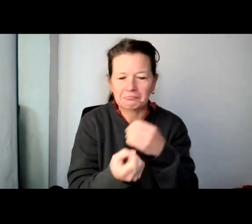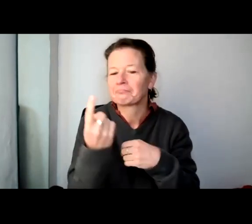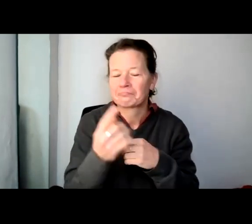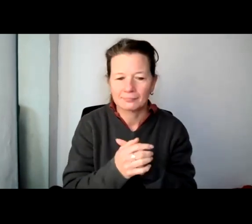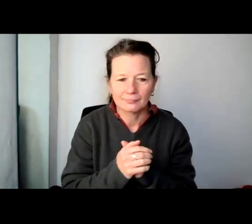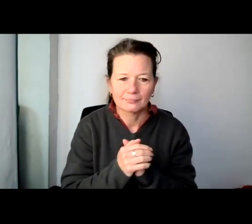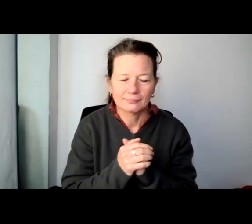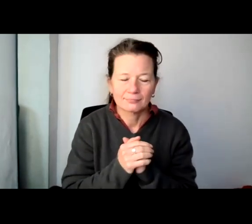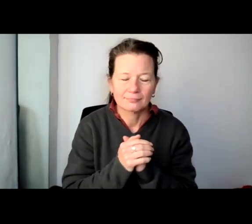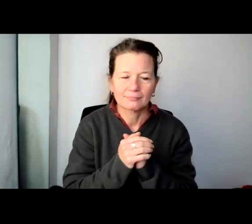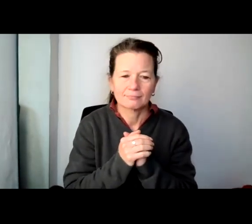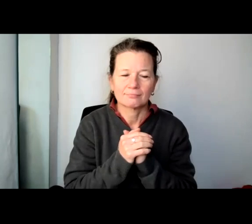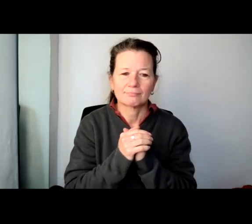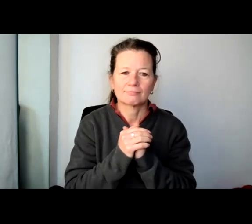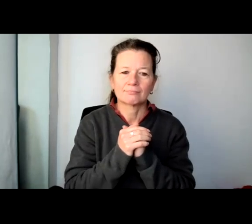having.